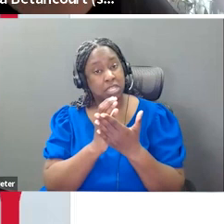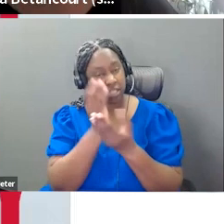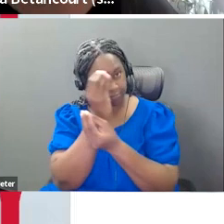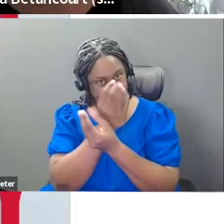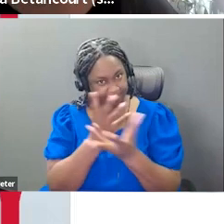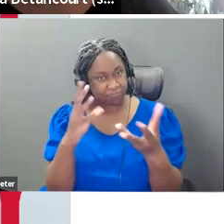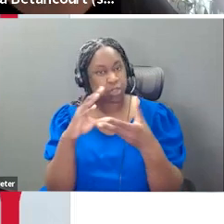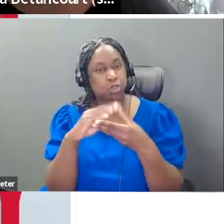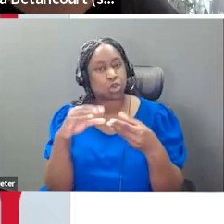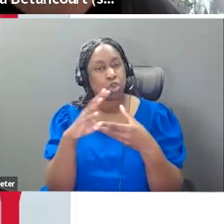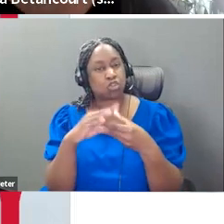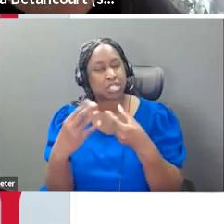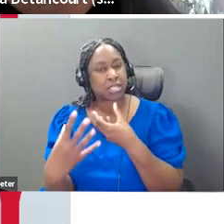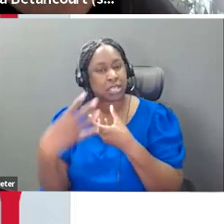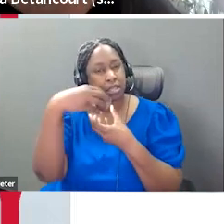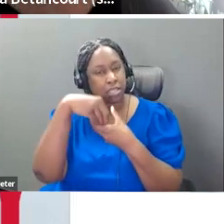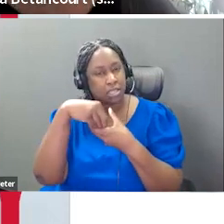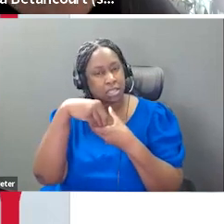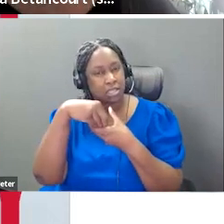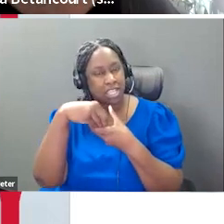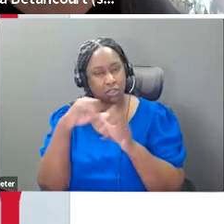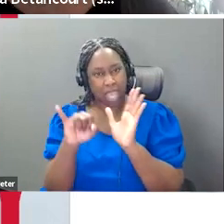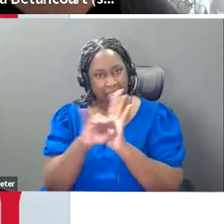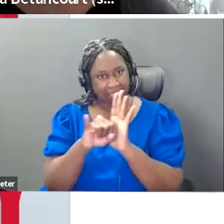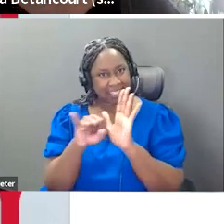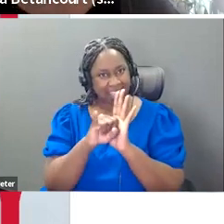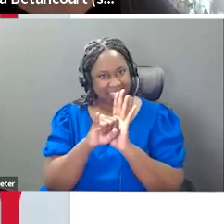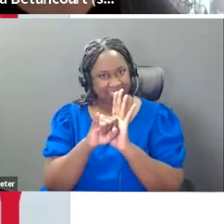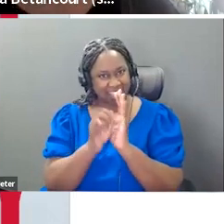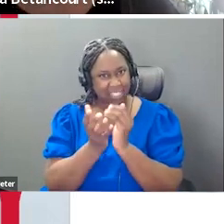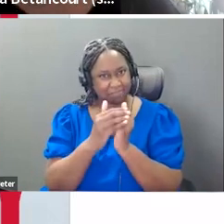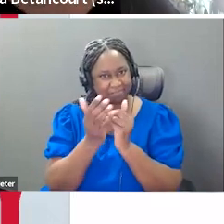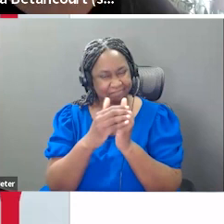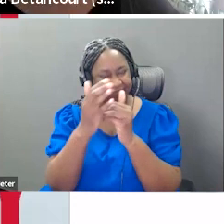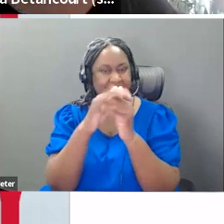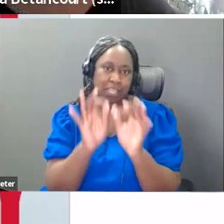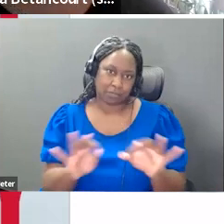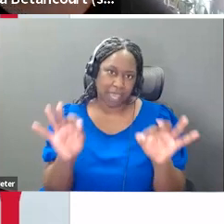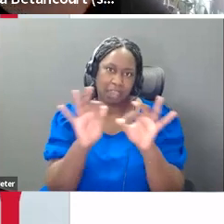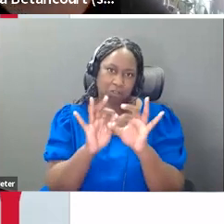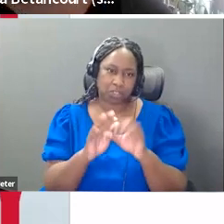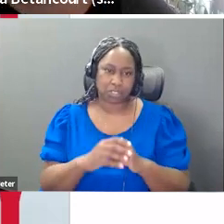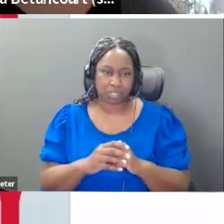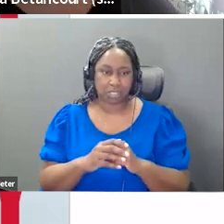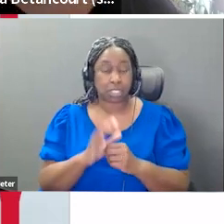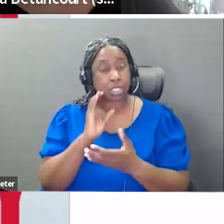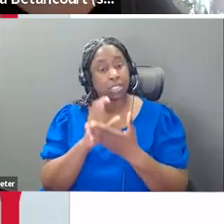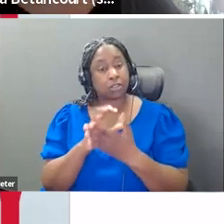of inclusivity and of sort of overlapping identities that really matter. And same with the image here on the